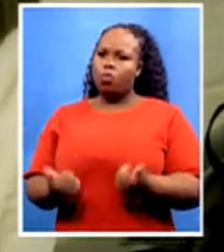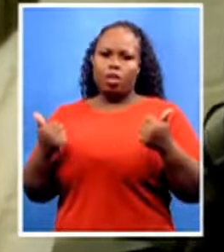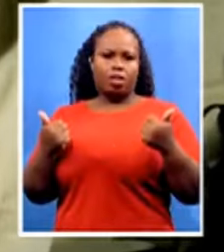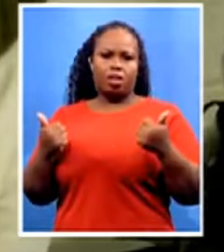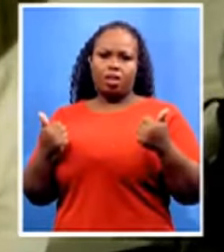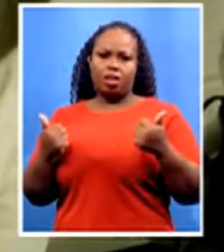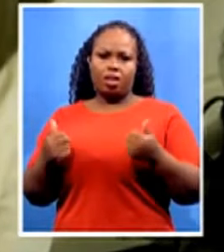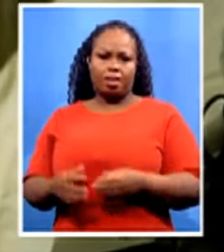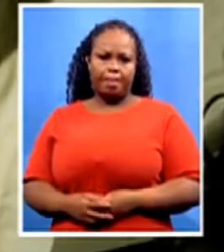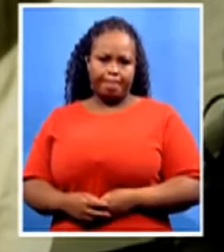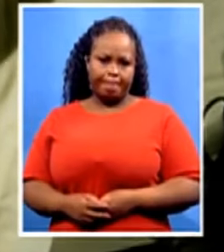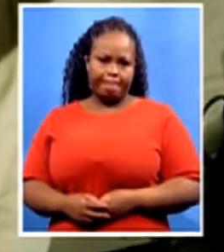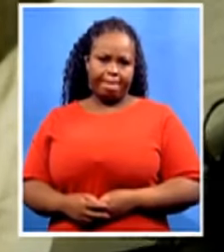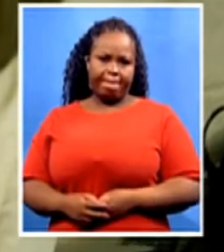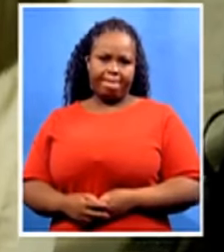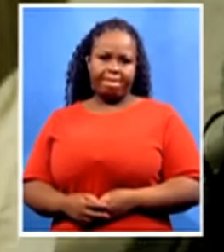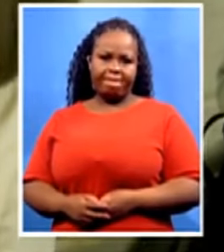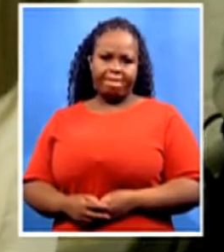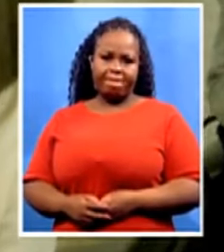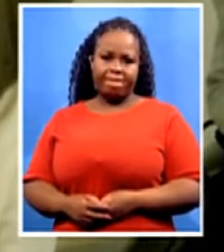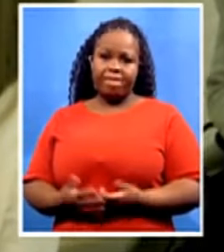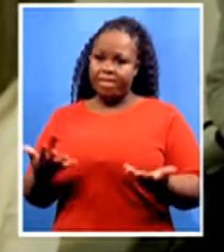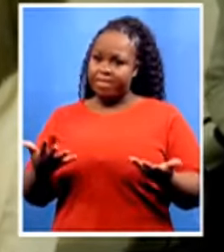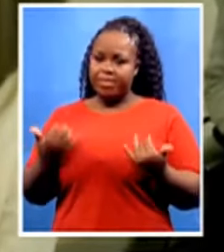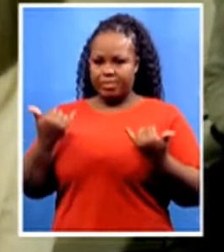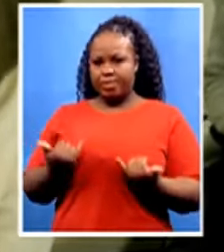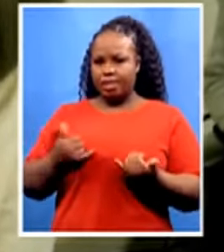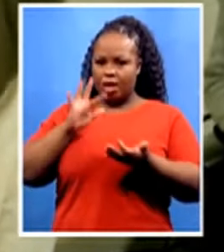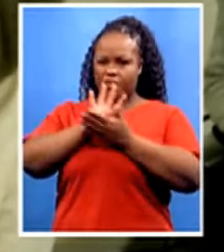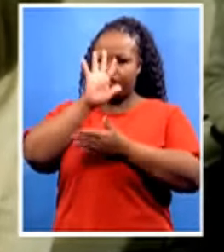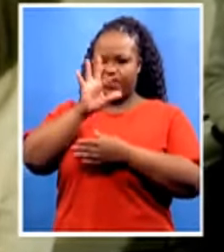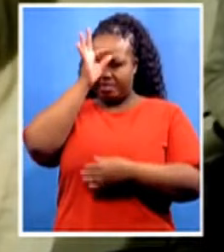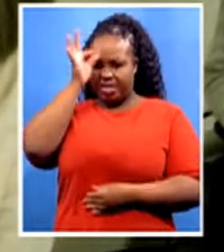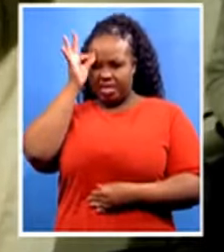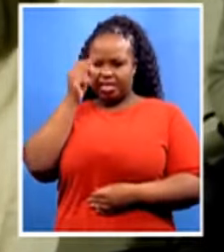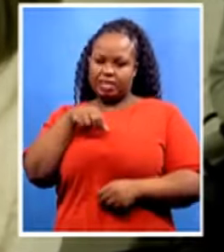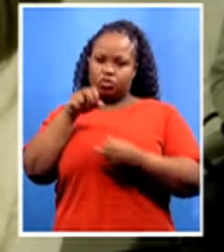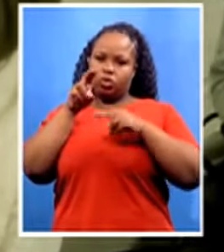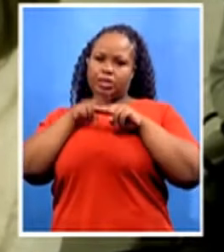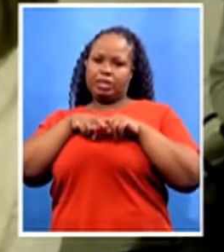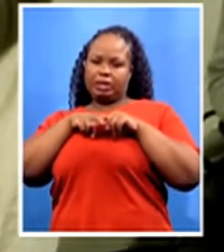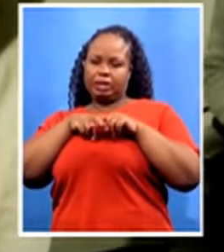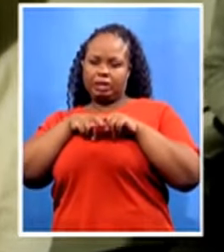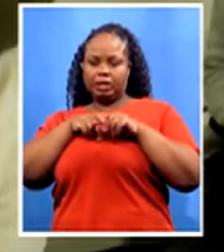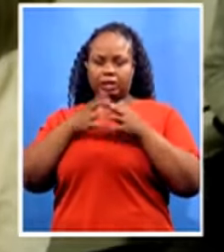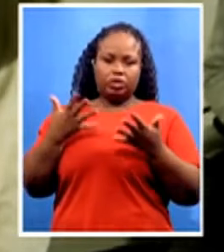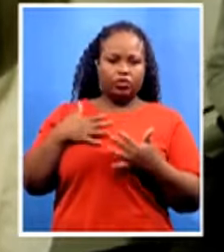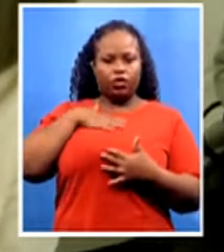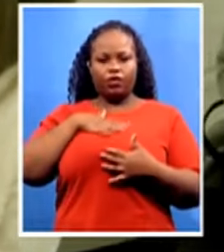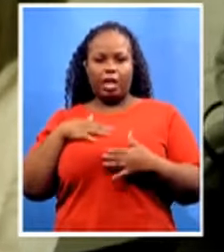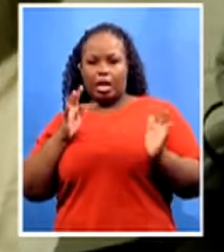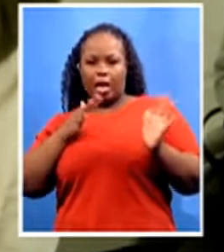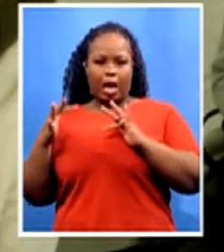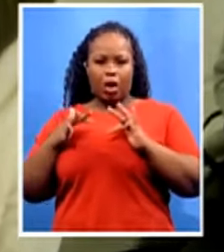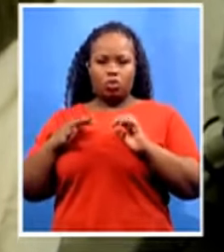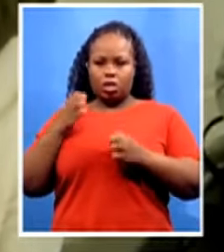So we're having our 15 minutes just to see whether we're having any reaction. And that's it. And then we